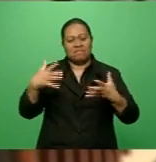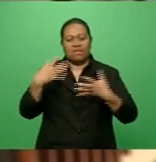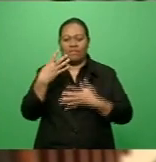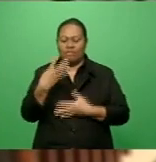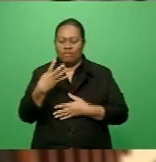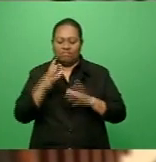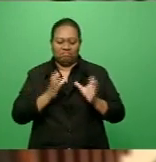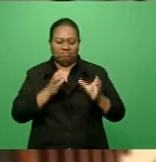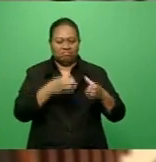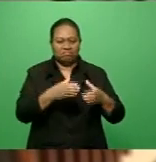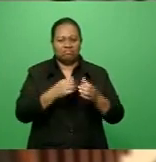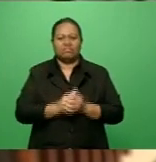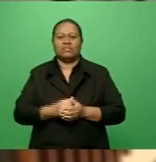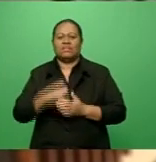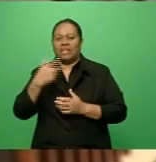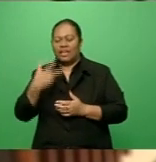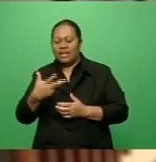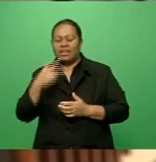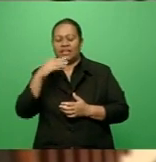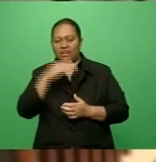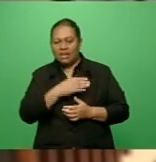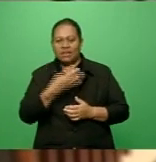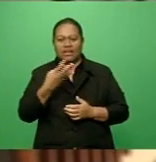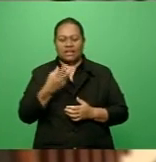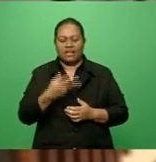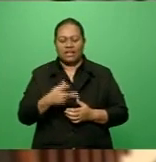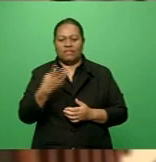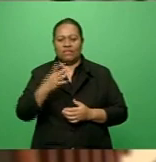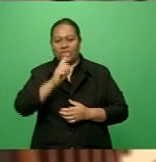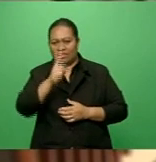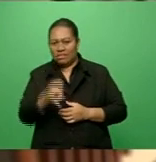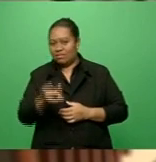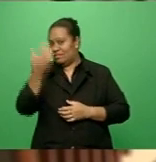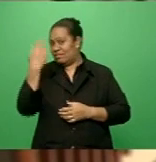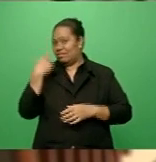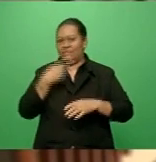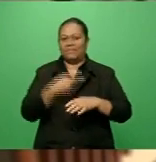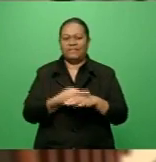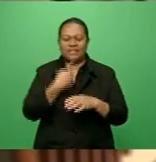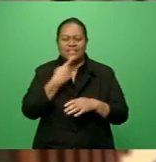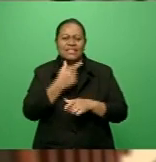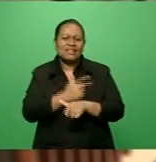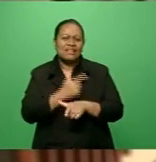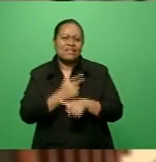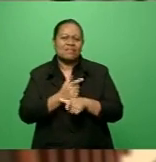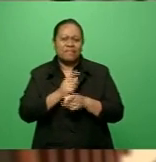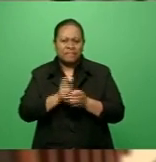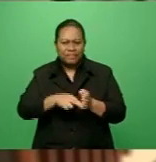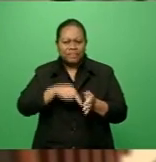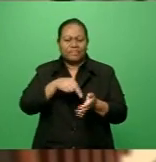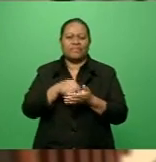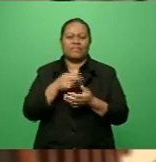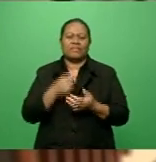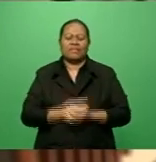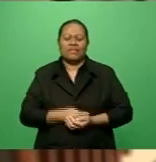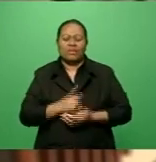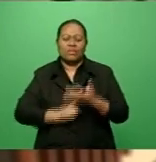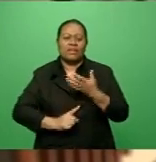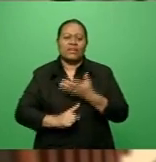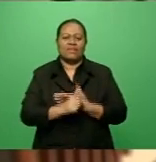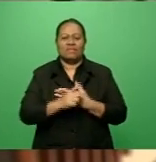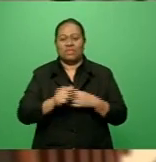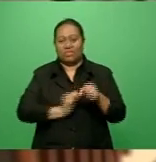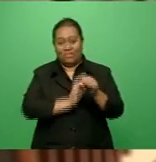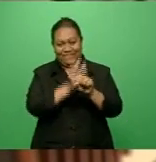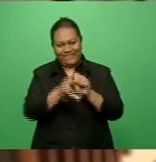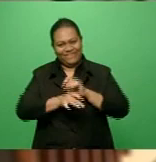forecast 884,000 last week, indicating that labor market recovery is stalling amid the ongoing